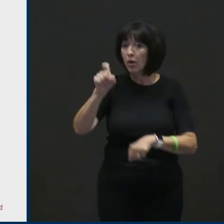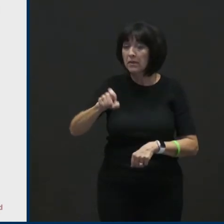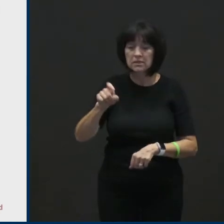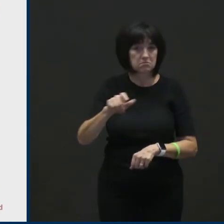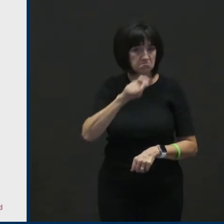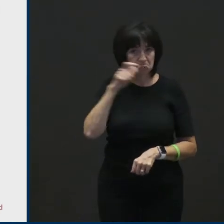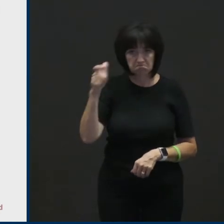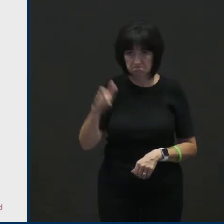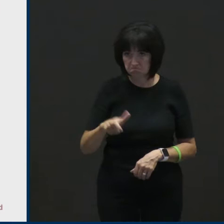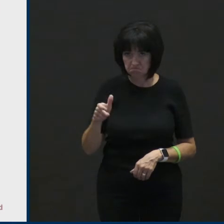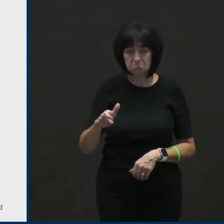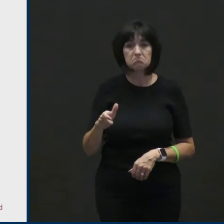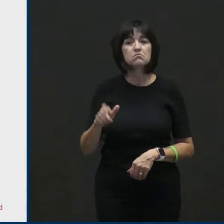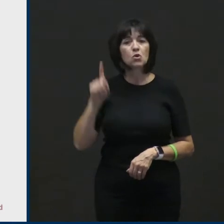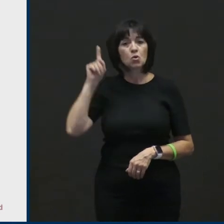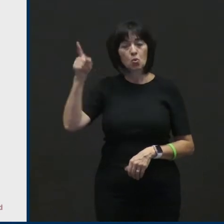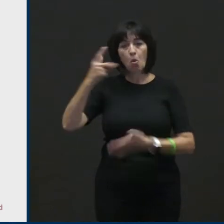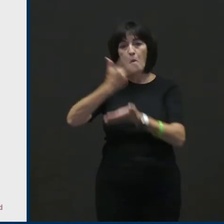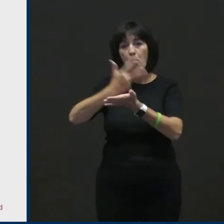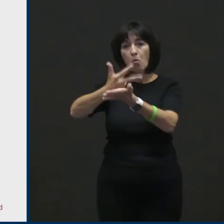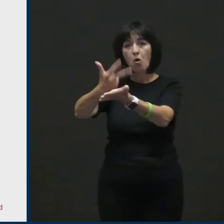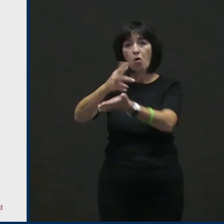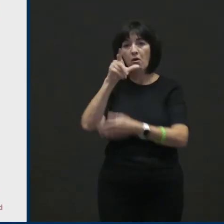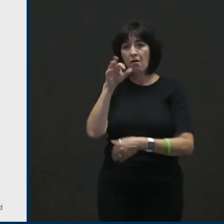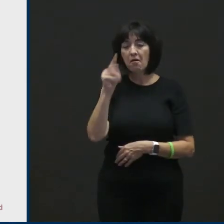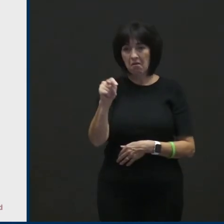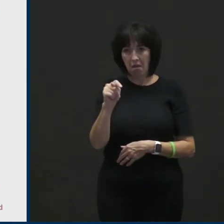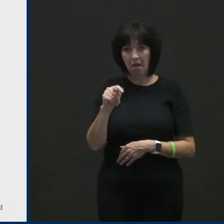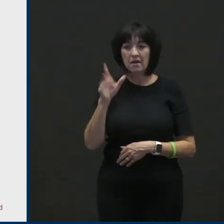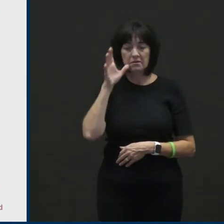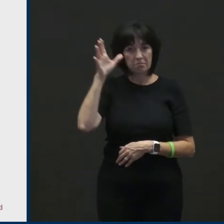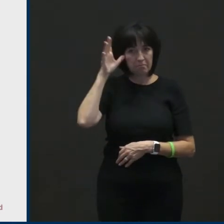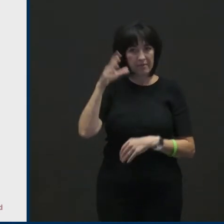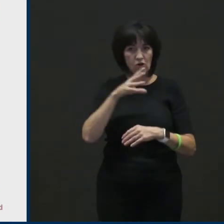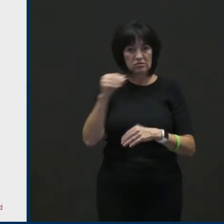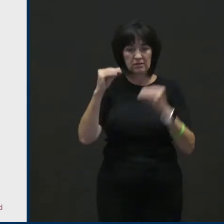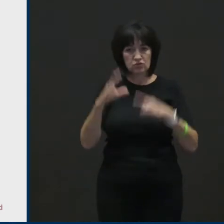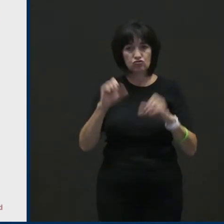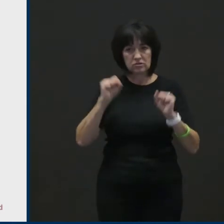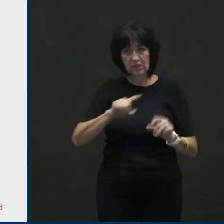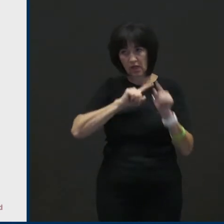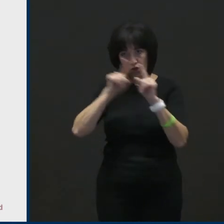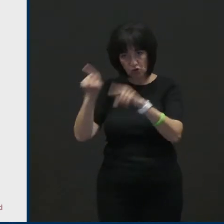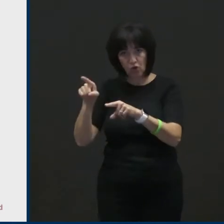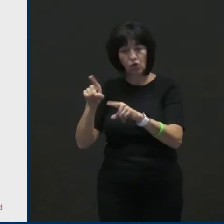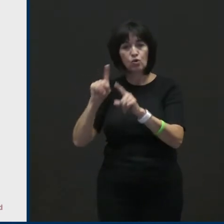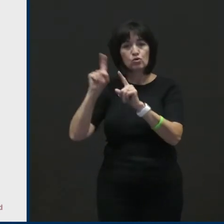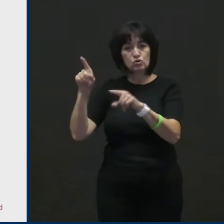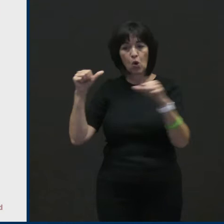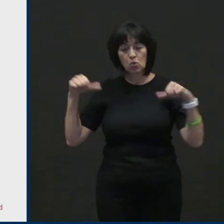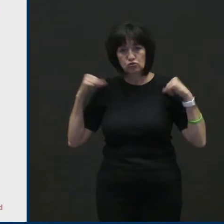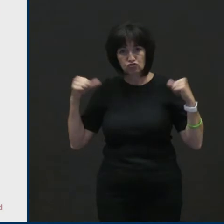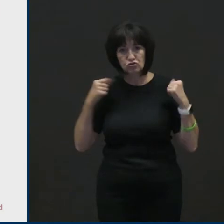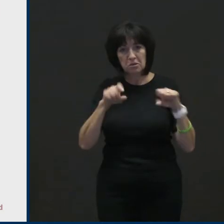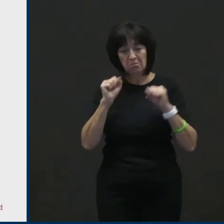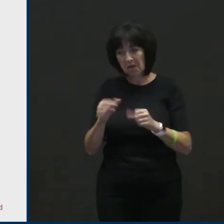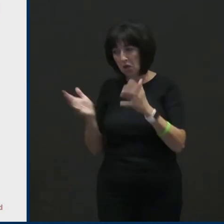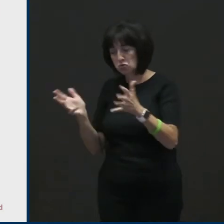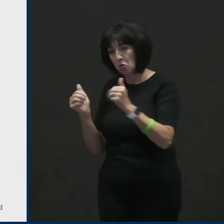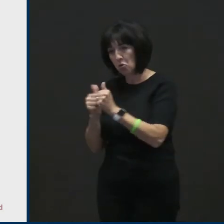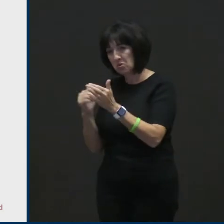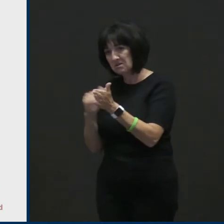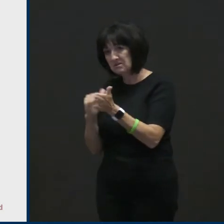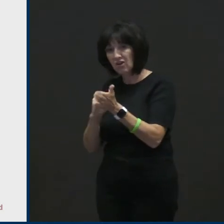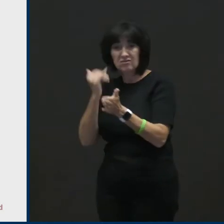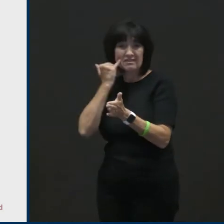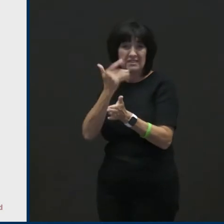the parents and the children register, and then they'll be kind of in groups sent into the gym where they speak with the medical providers. We'll have